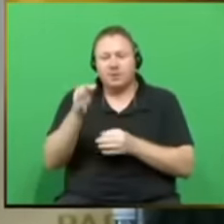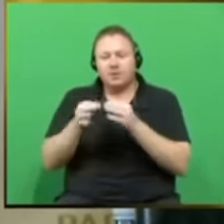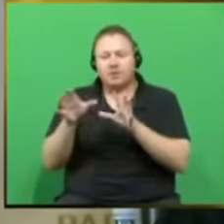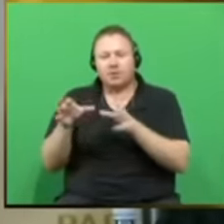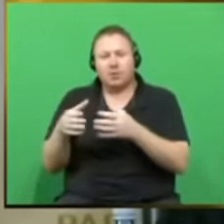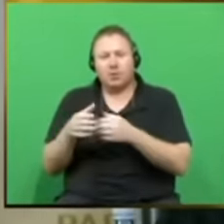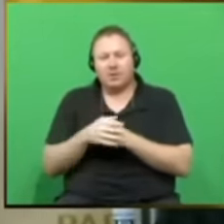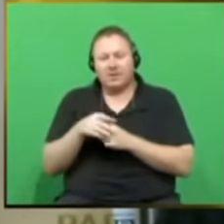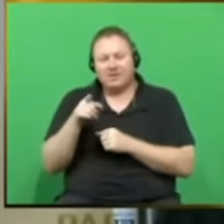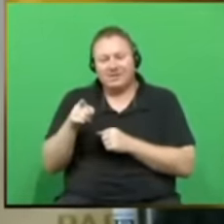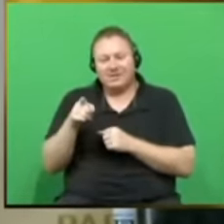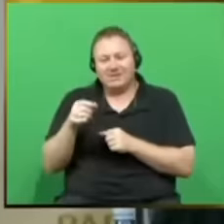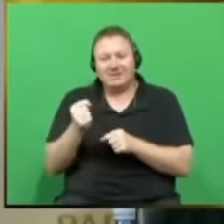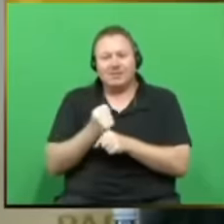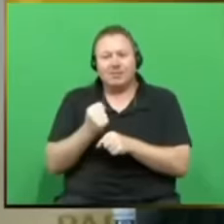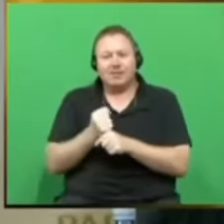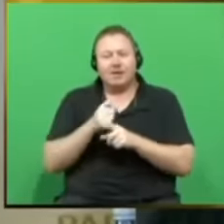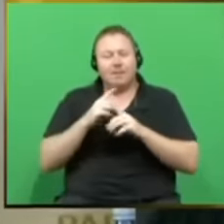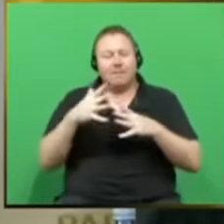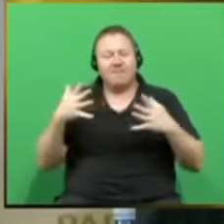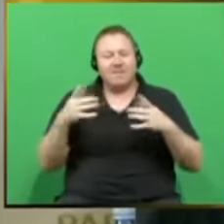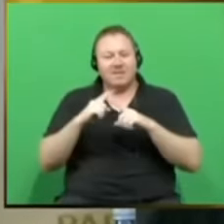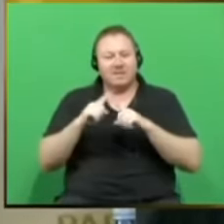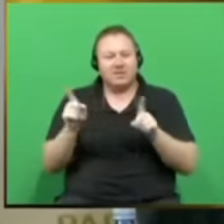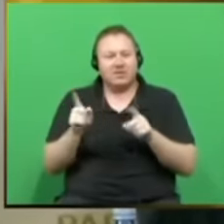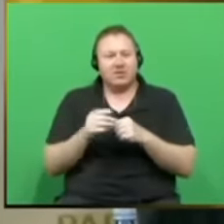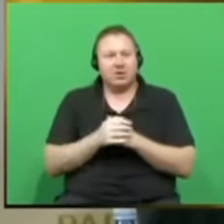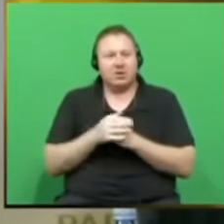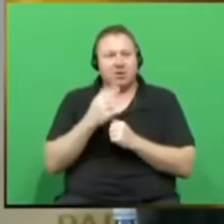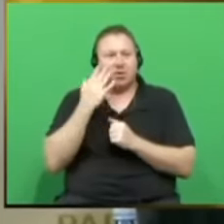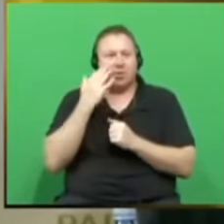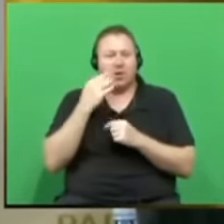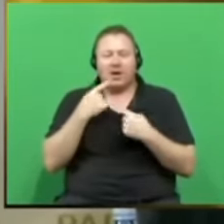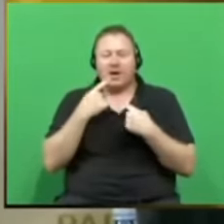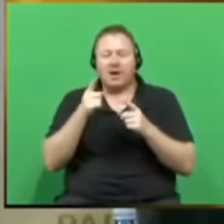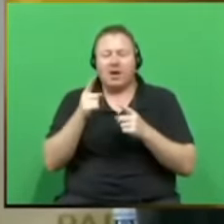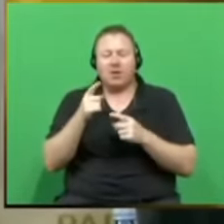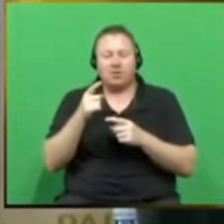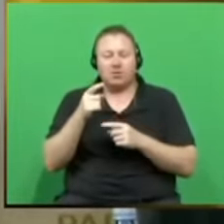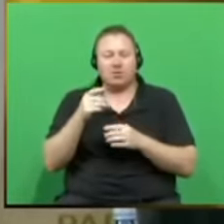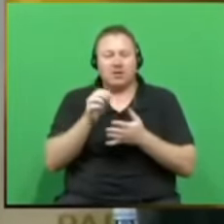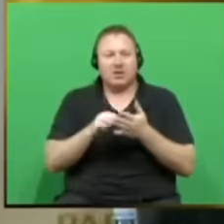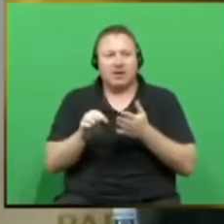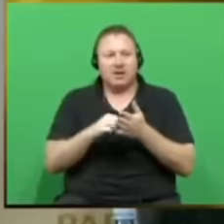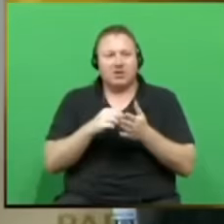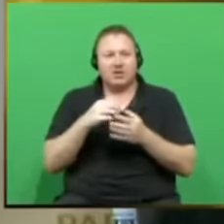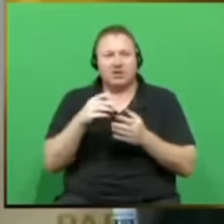going to make a massive difference once you announce the election date.